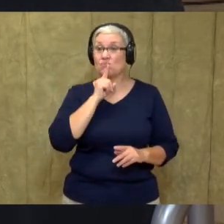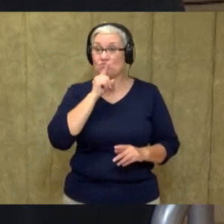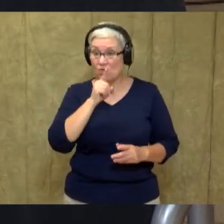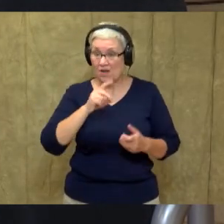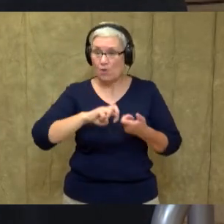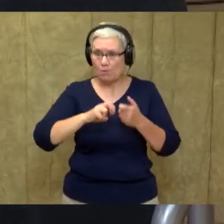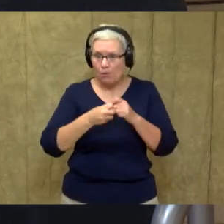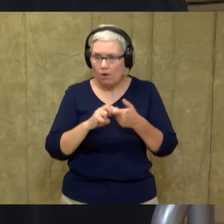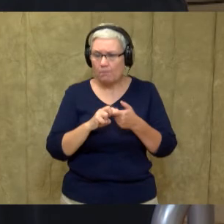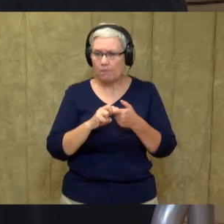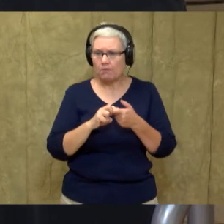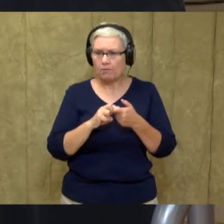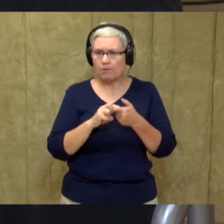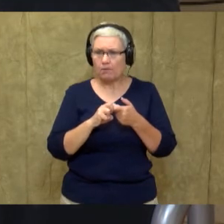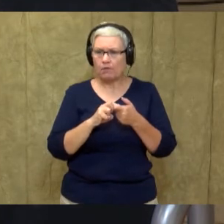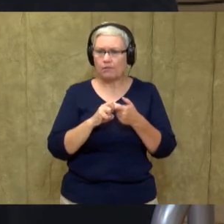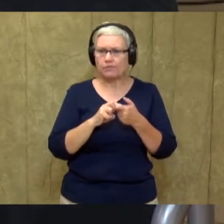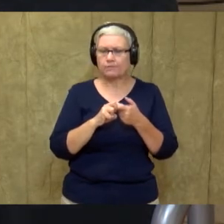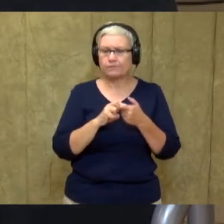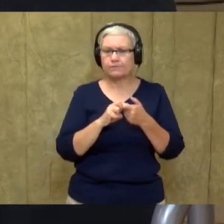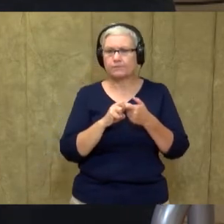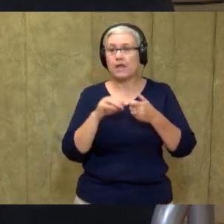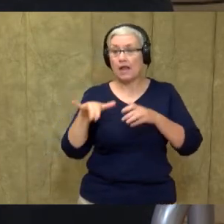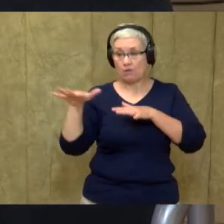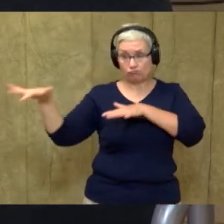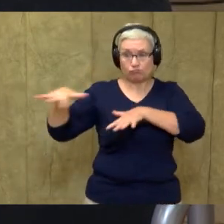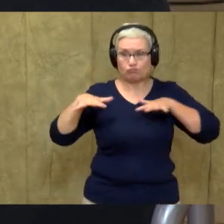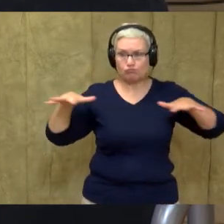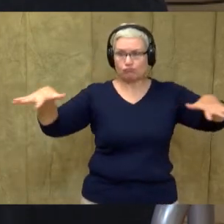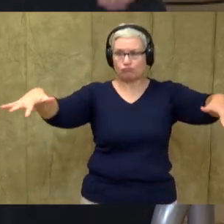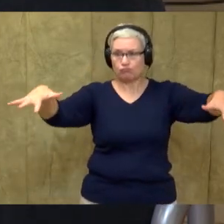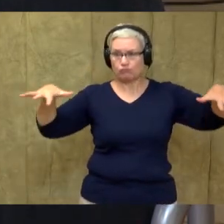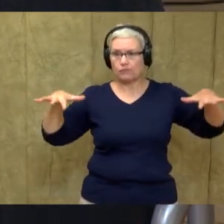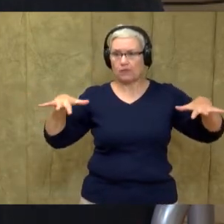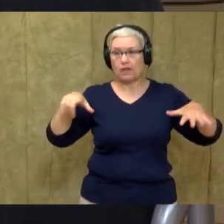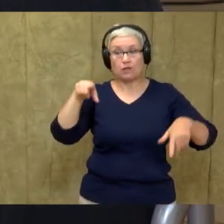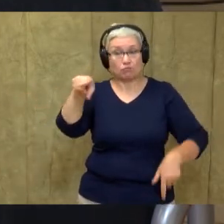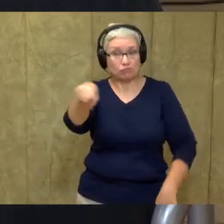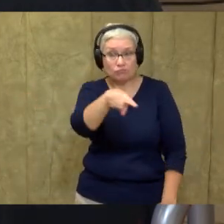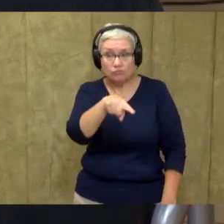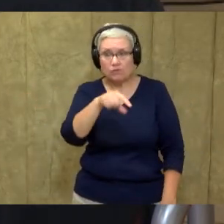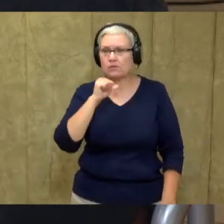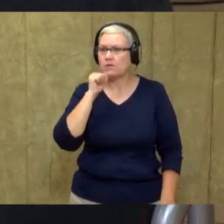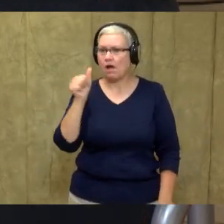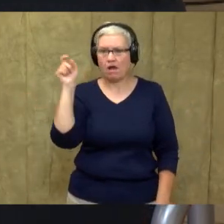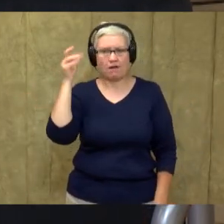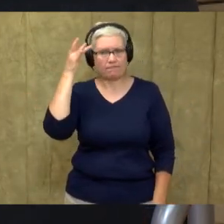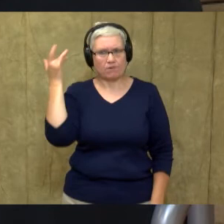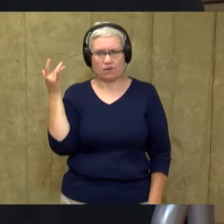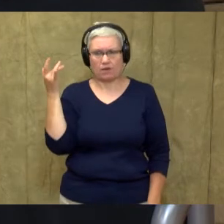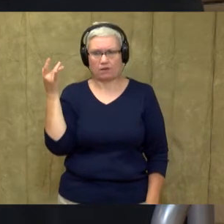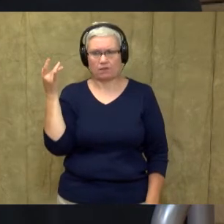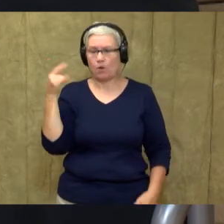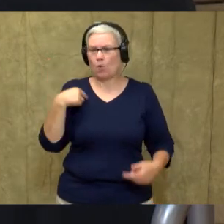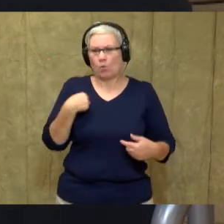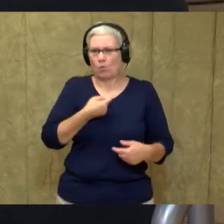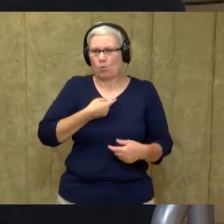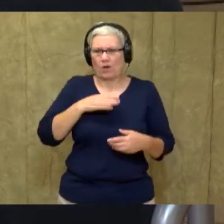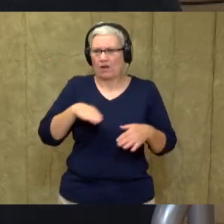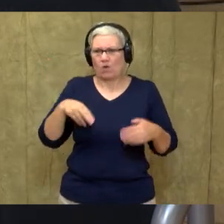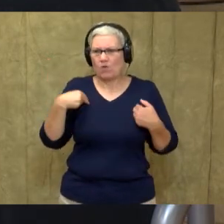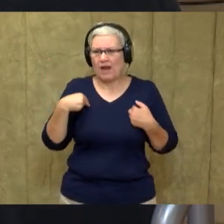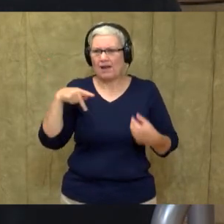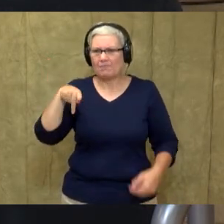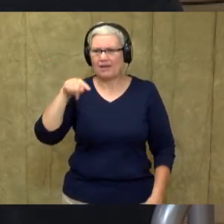problem and that we, the audience, should not forget it. Those of us who don't have PTSD should